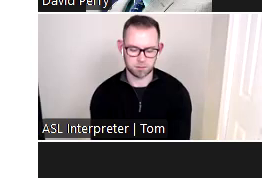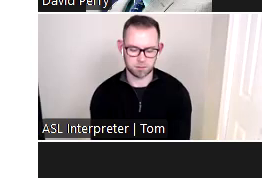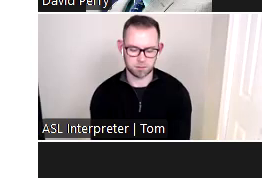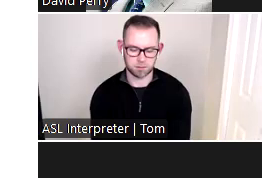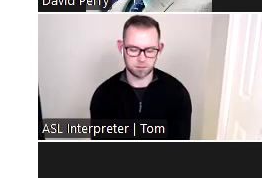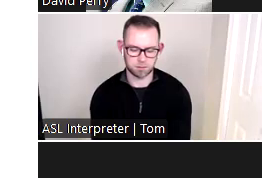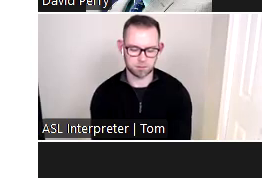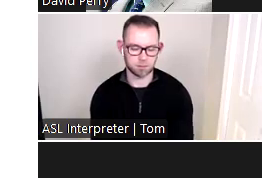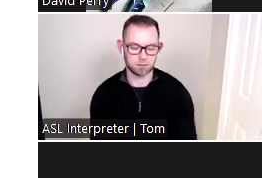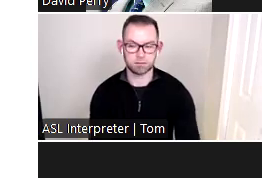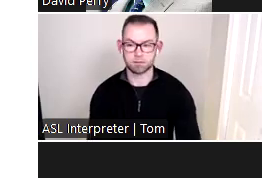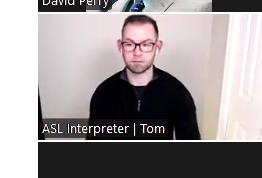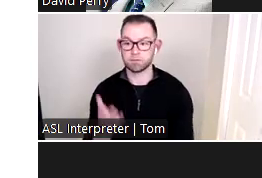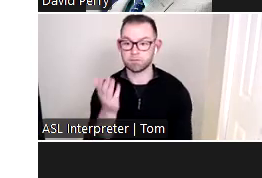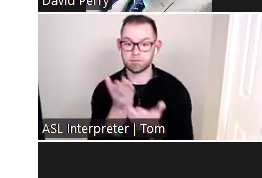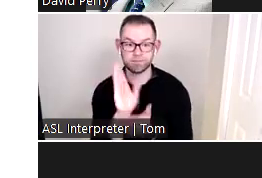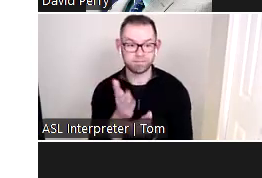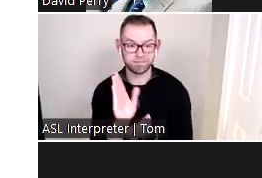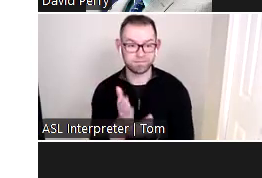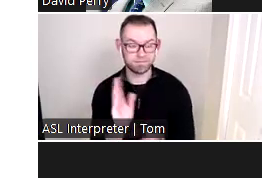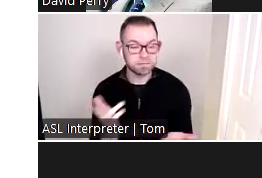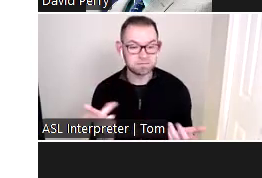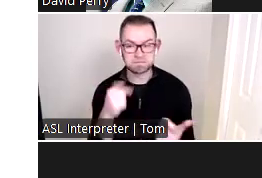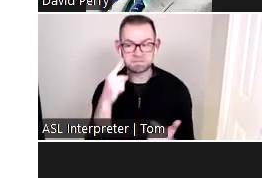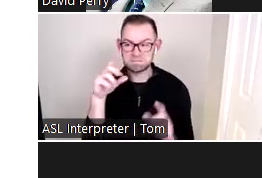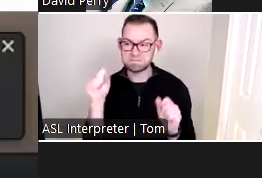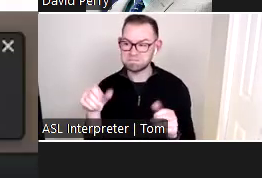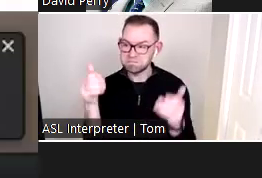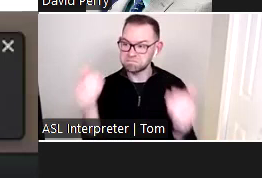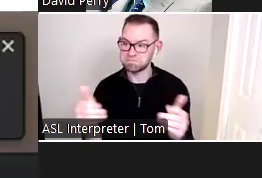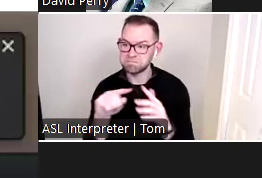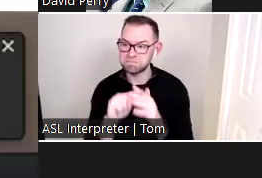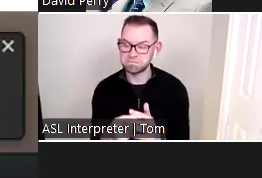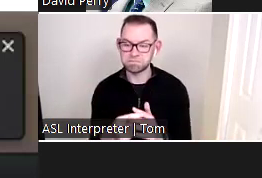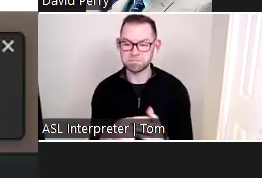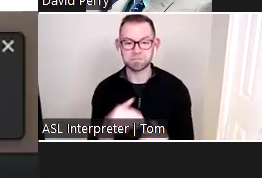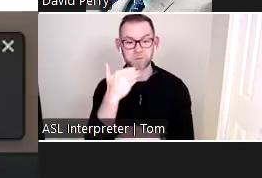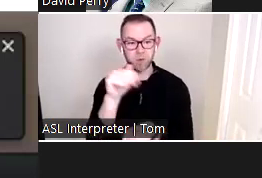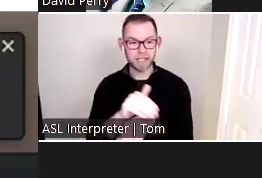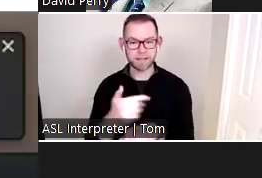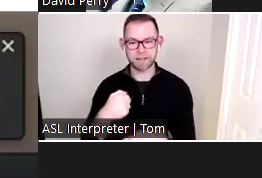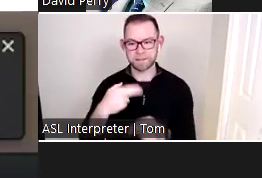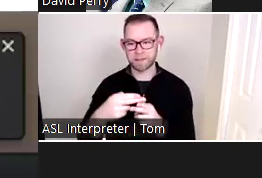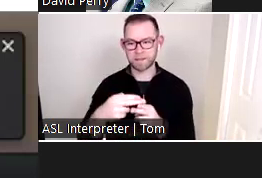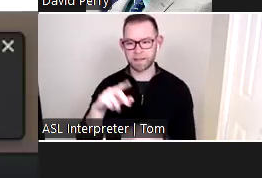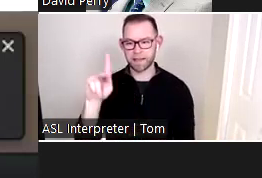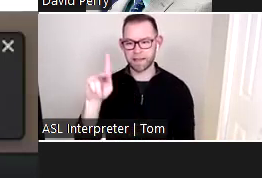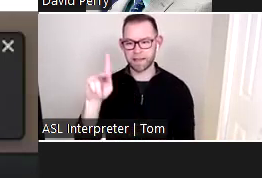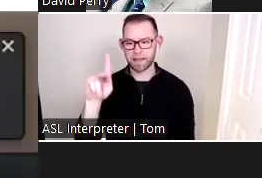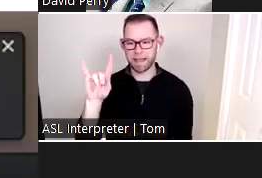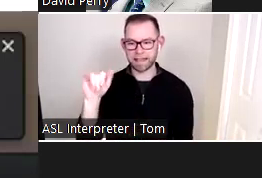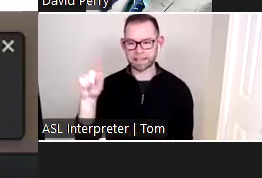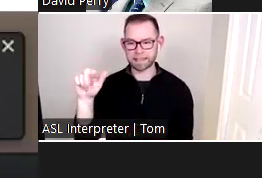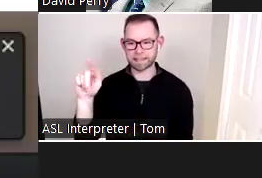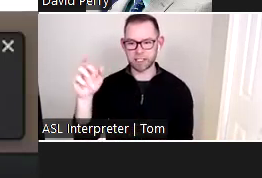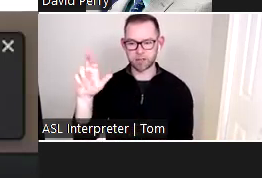All right, I believe we can go ahead and get started. Good evening, my name is Katie Zazera. I am the Deputy Director